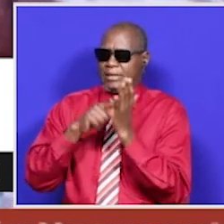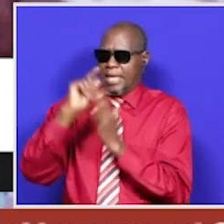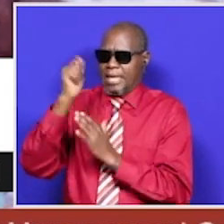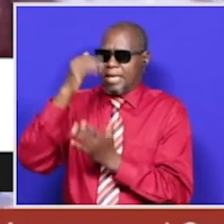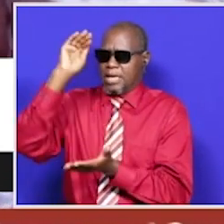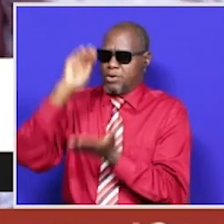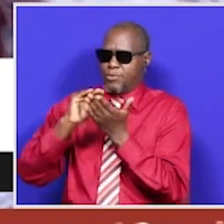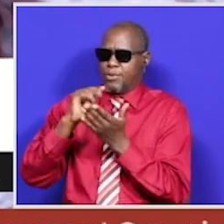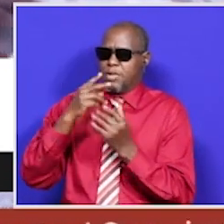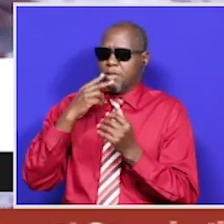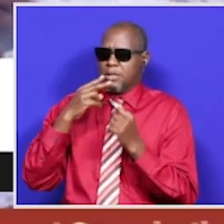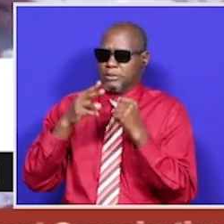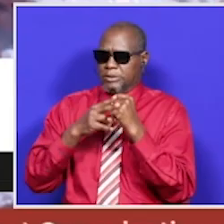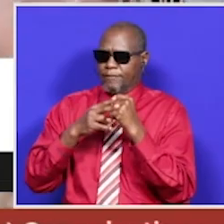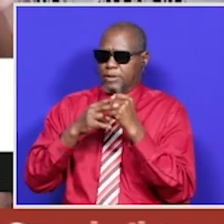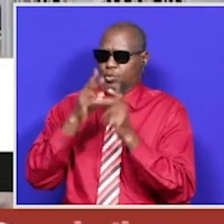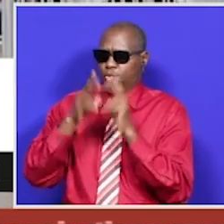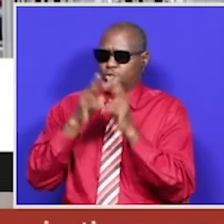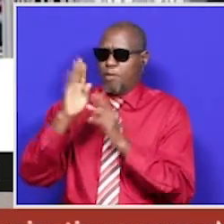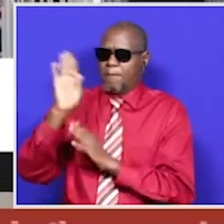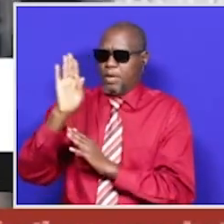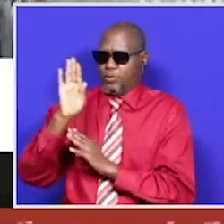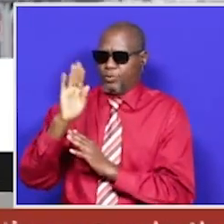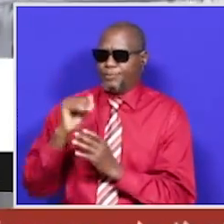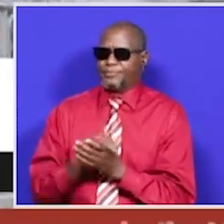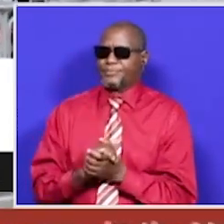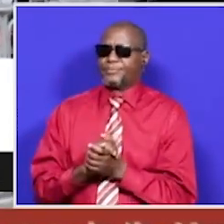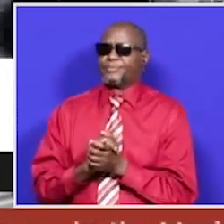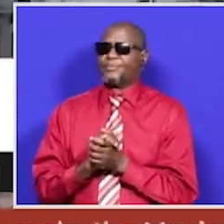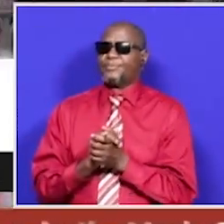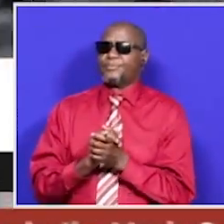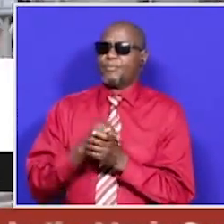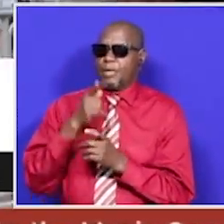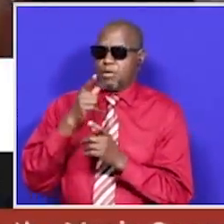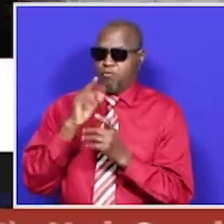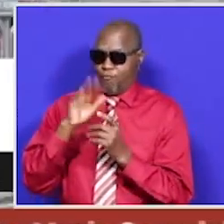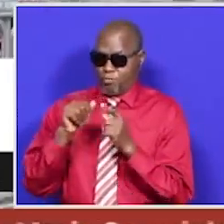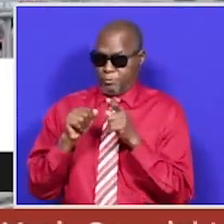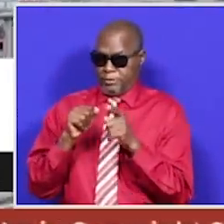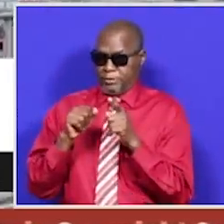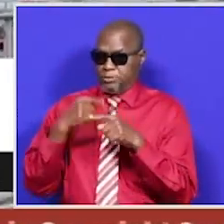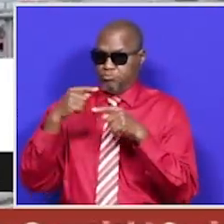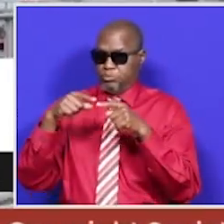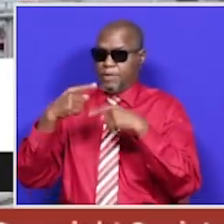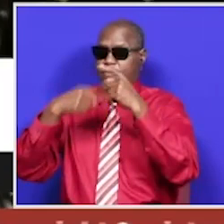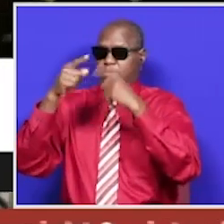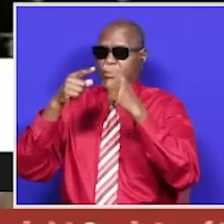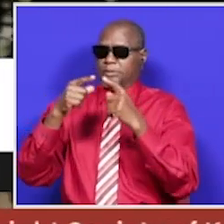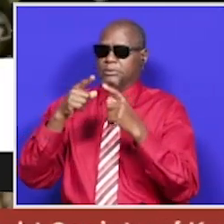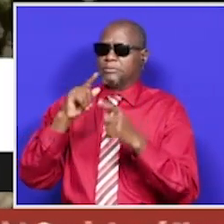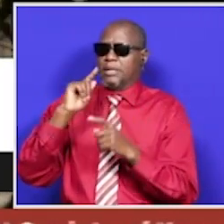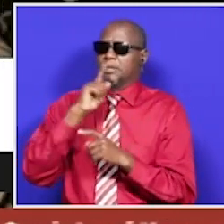shillings 722 billion. As a result of this progress, the president has declared that Kenya's economy is